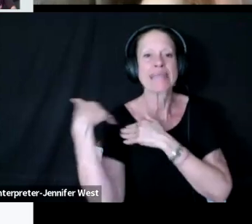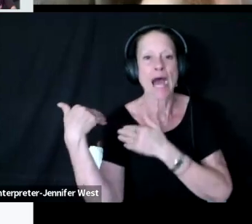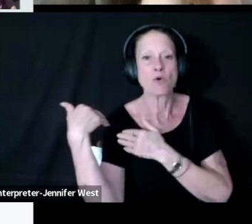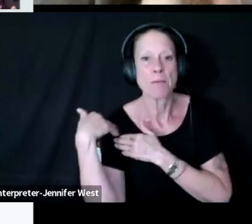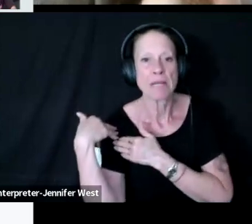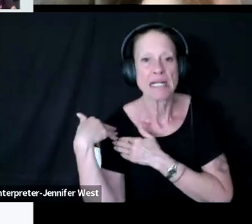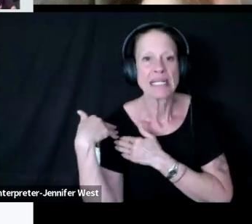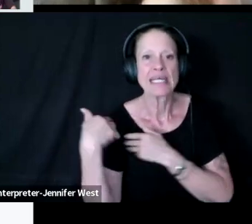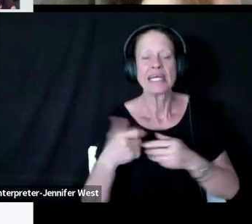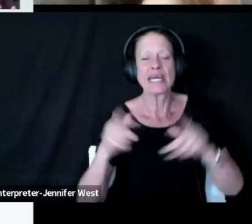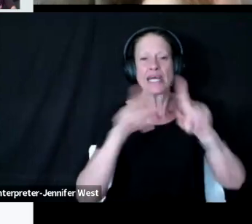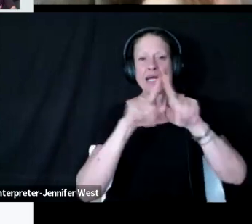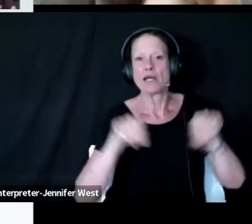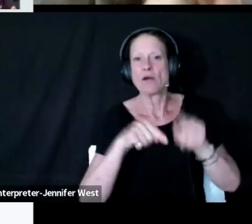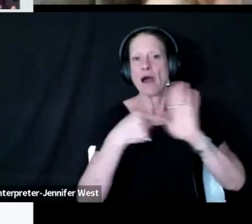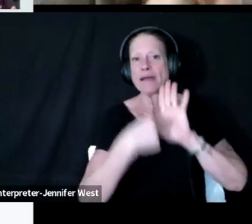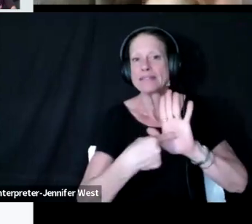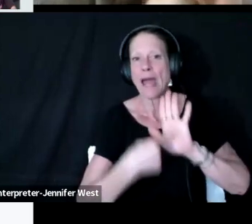go back and complete.